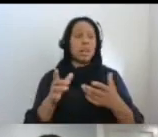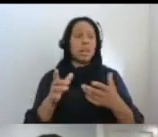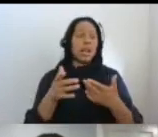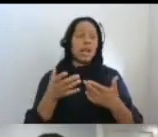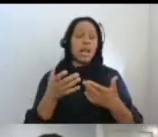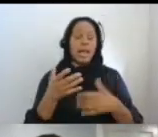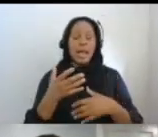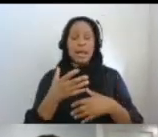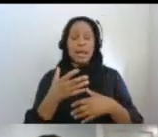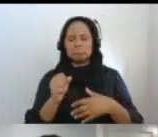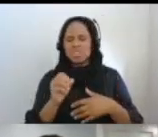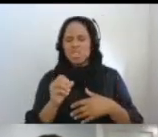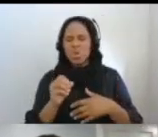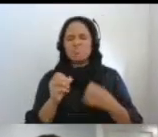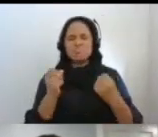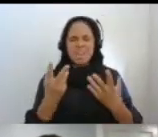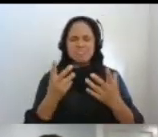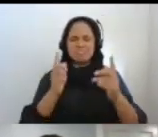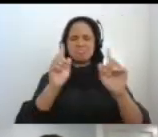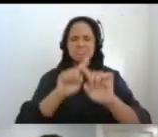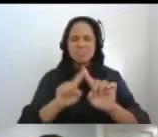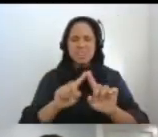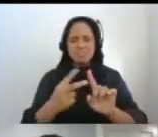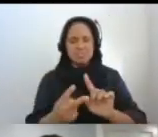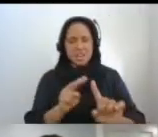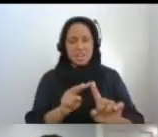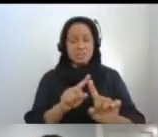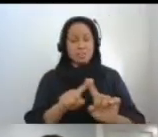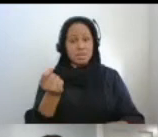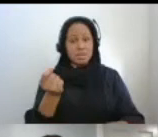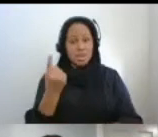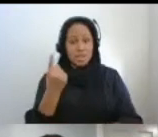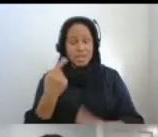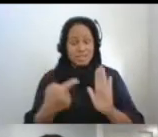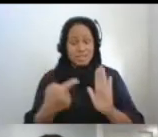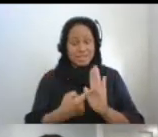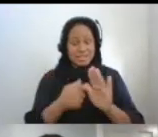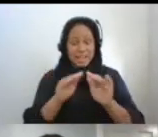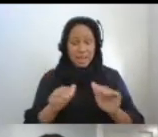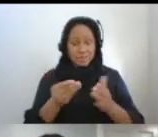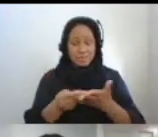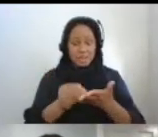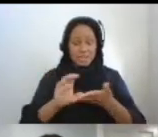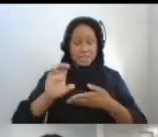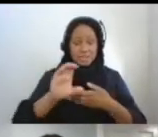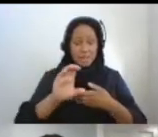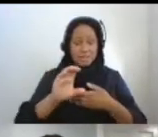And so there's a lot of angles here, but know that this housing subsidy is only made available to someone who's an adult